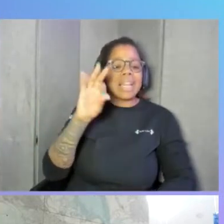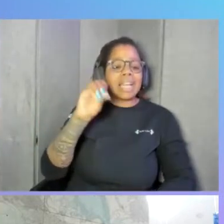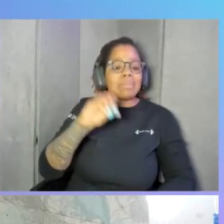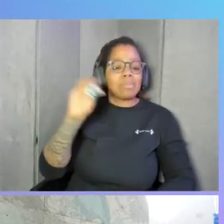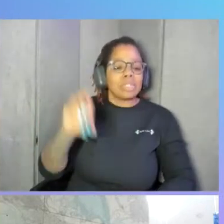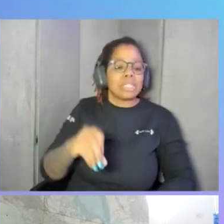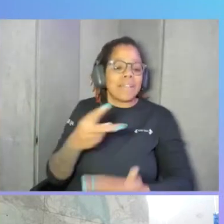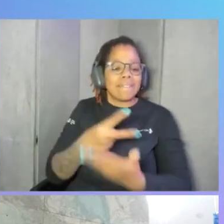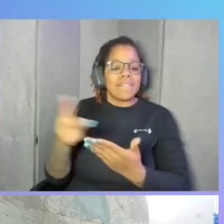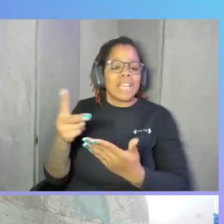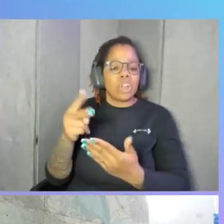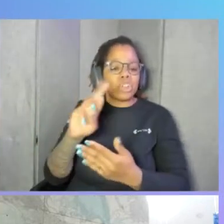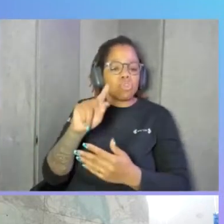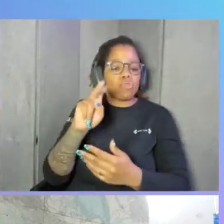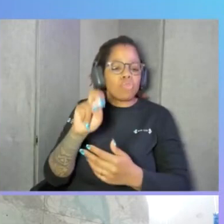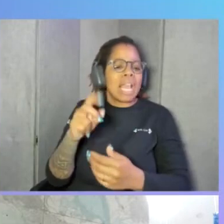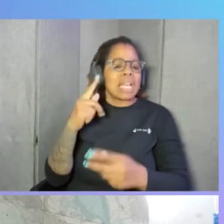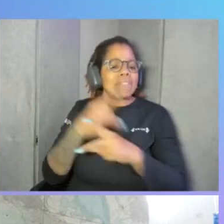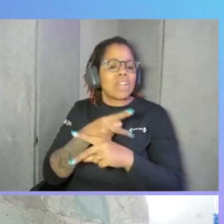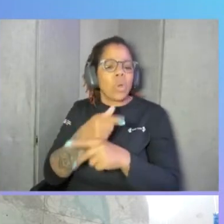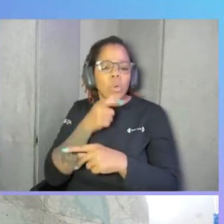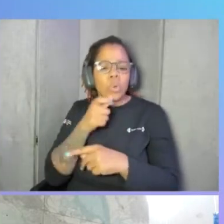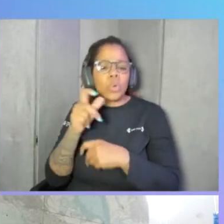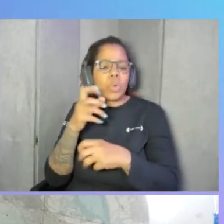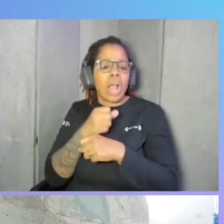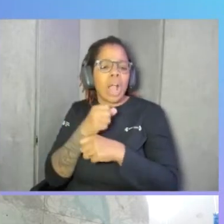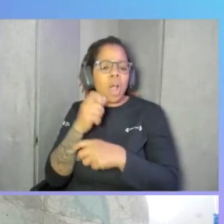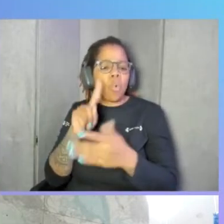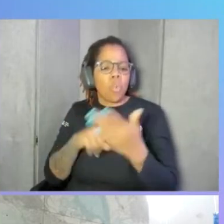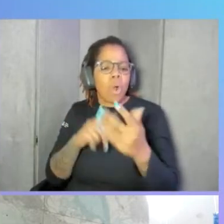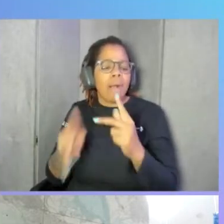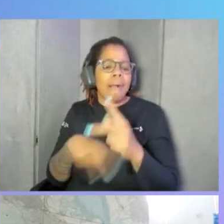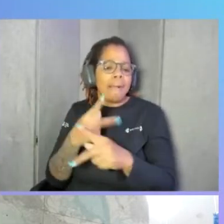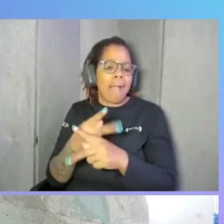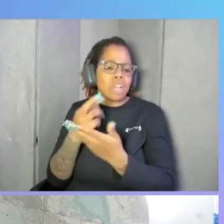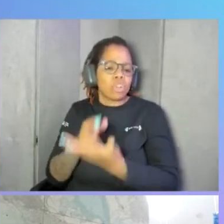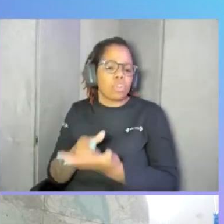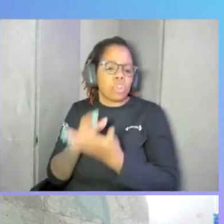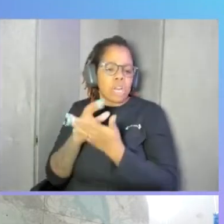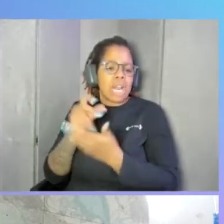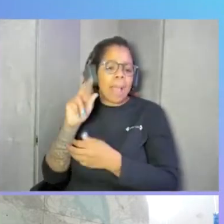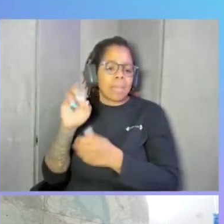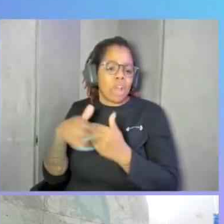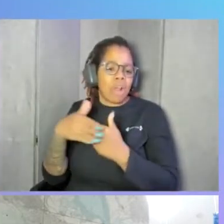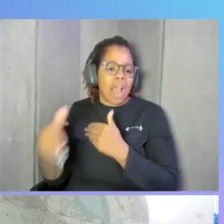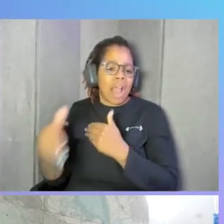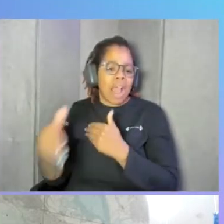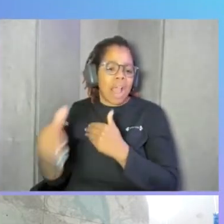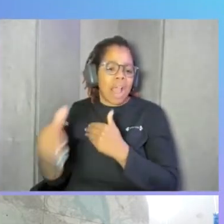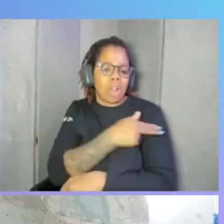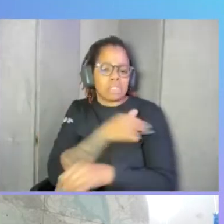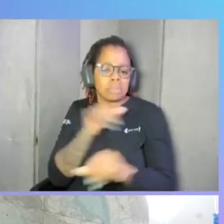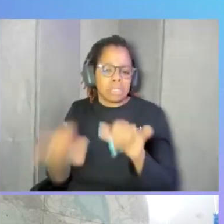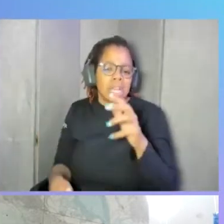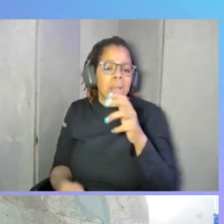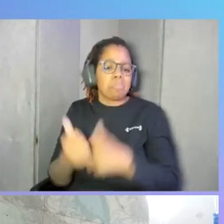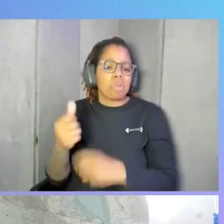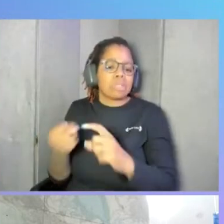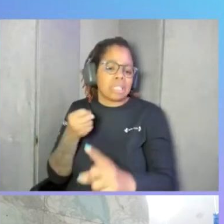got what kind of rehabilitation care after they had hospital stays, mostly impacting elderly